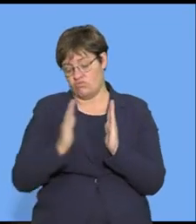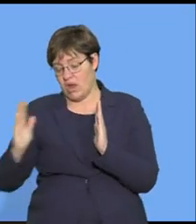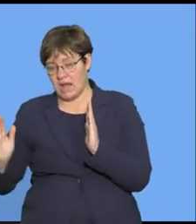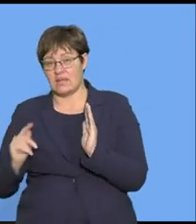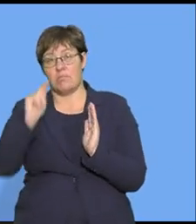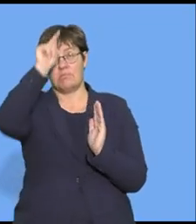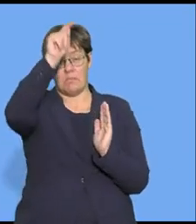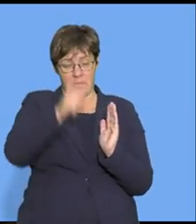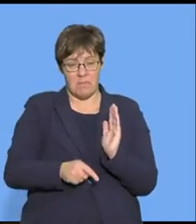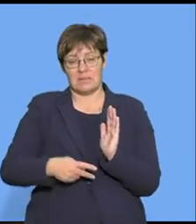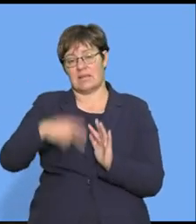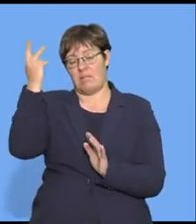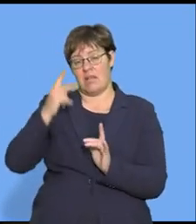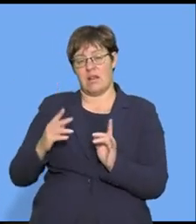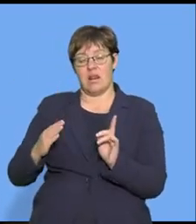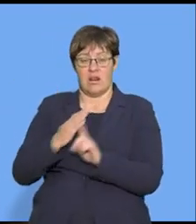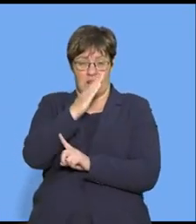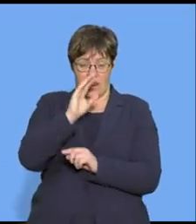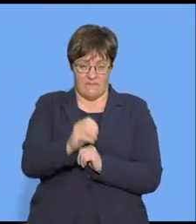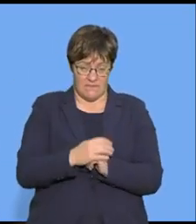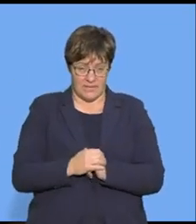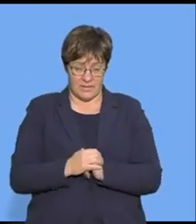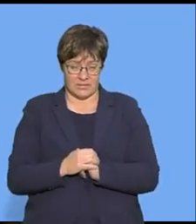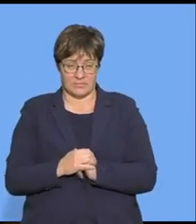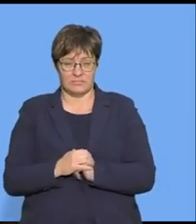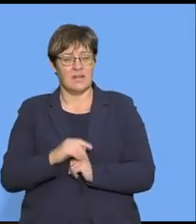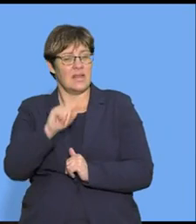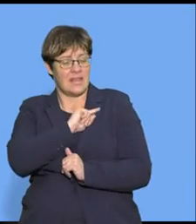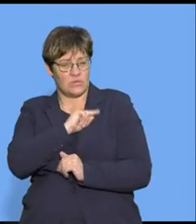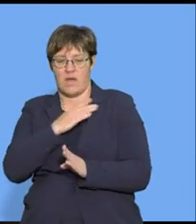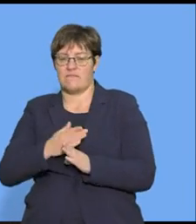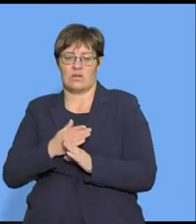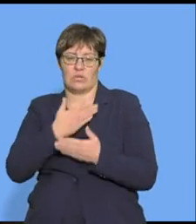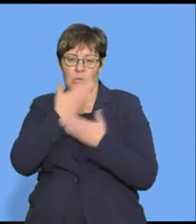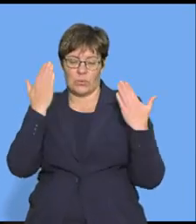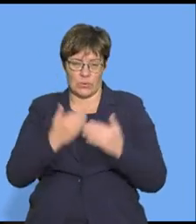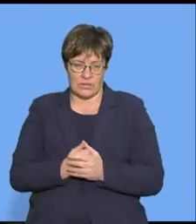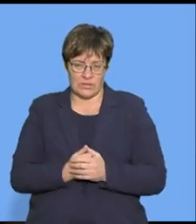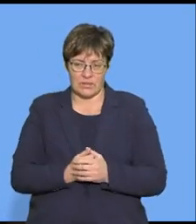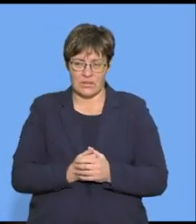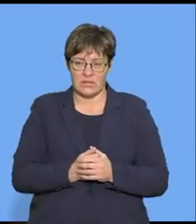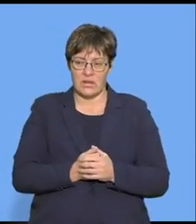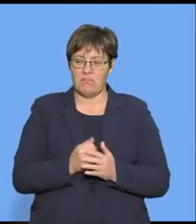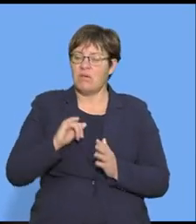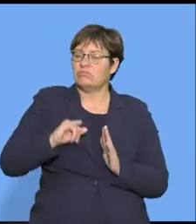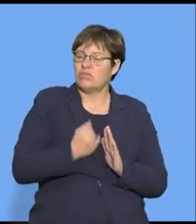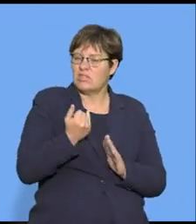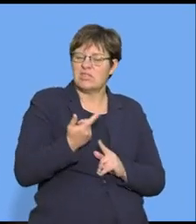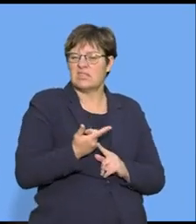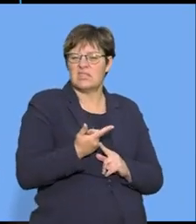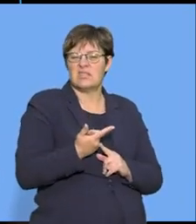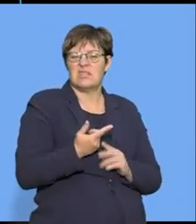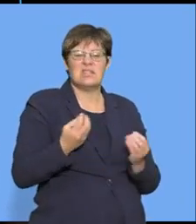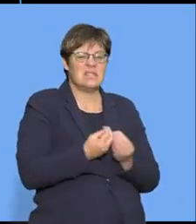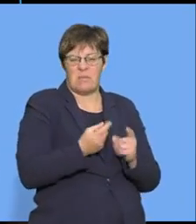not a function, right? Because it's just going to be something like this. So if you